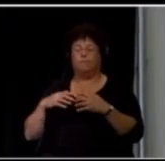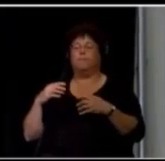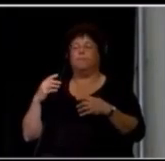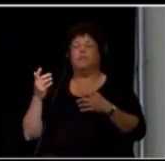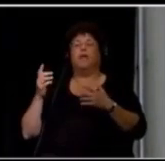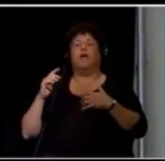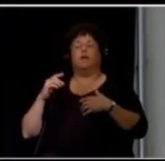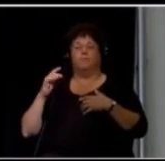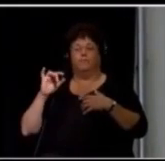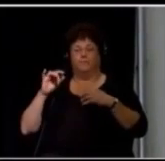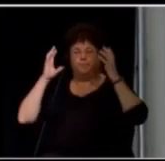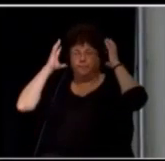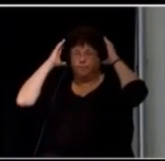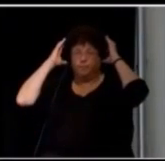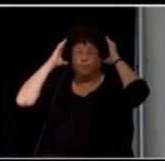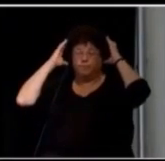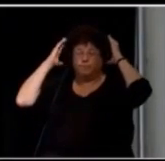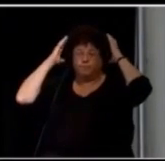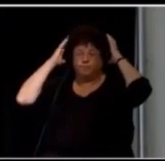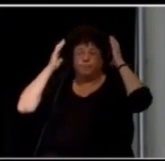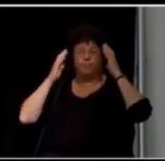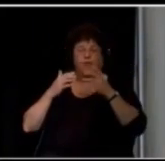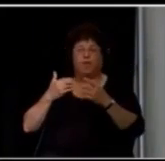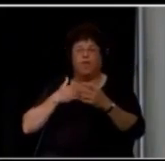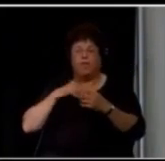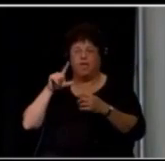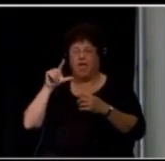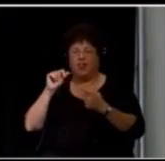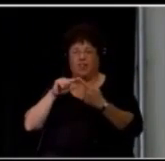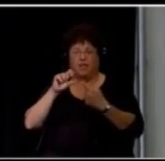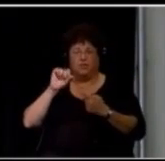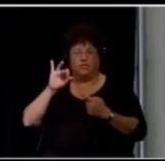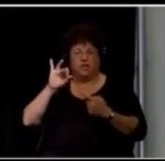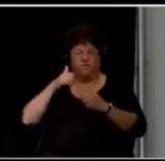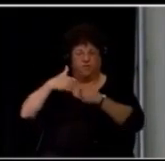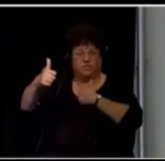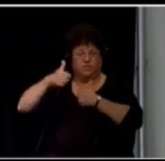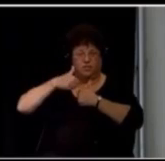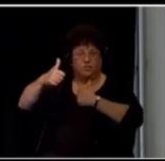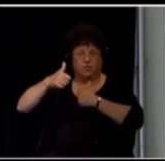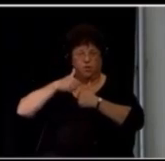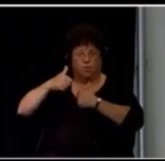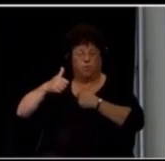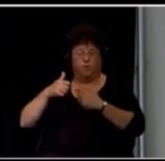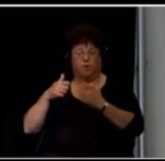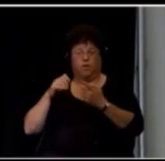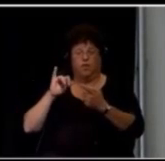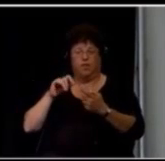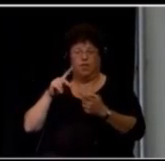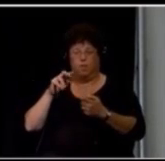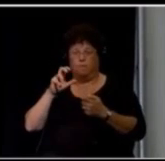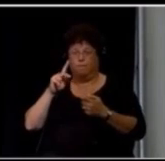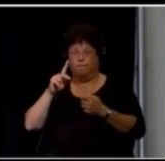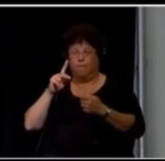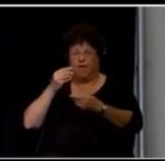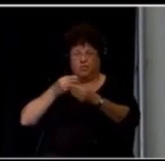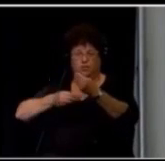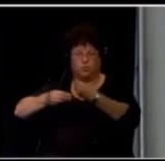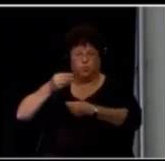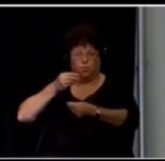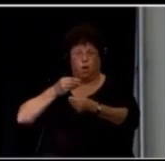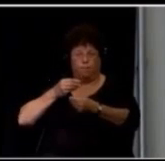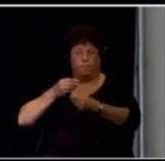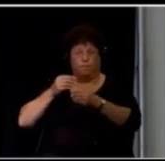So yeah, we have basically the LA to San Francisco pack swap capability